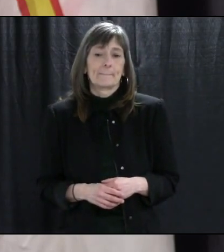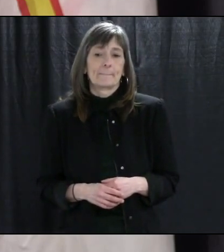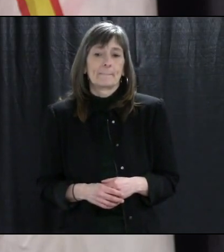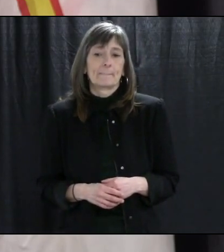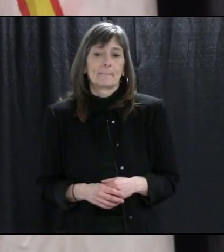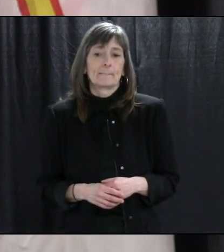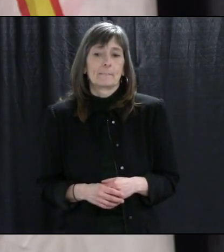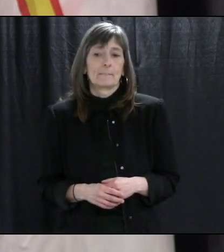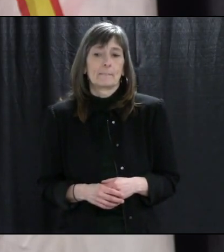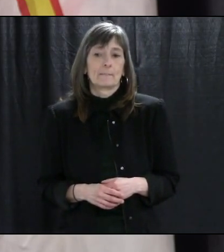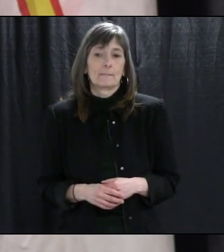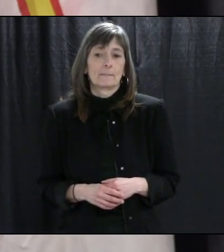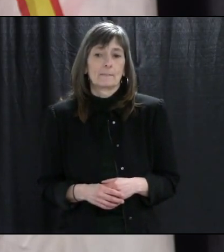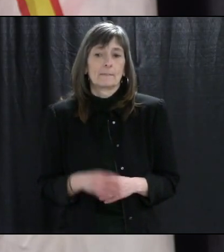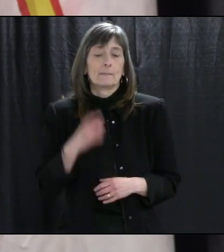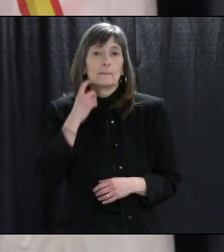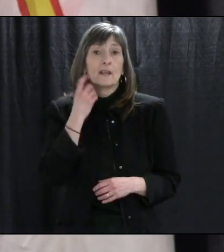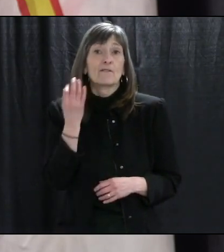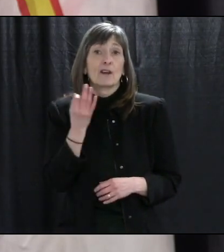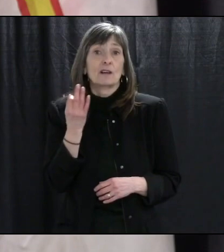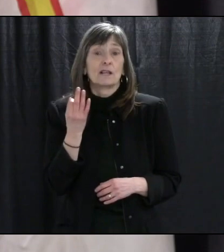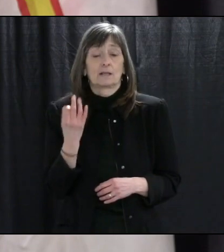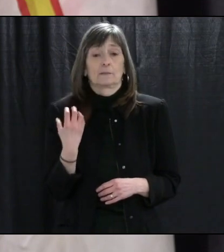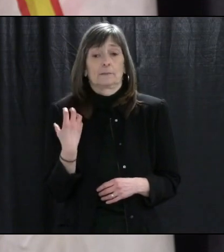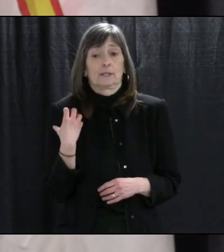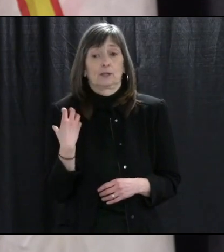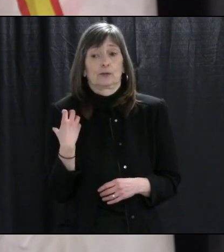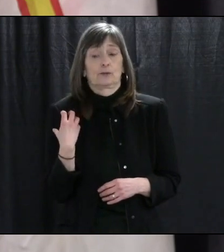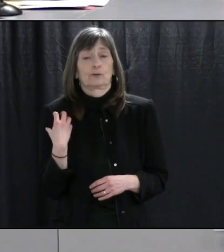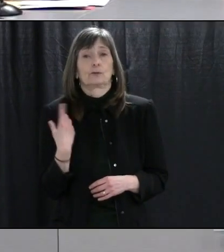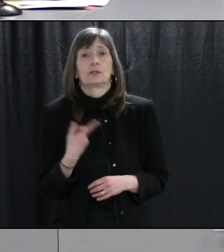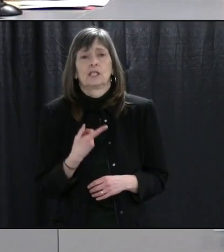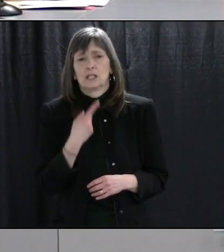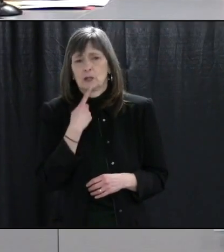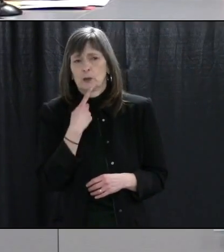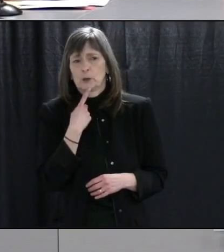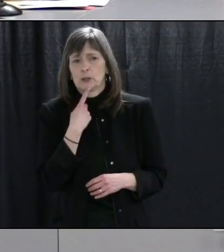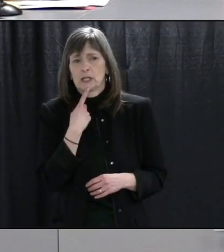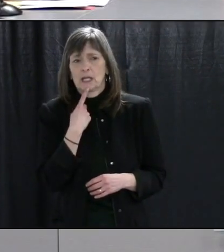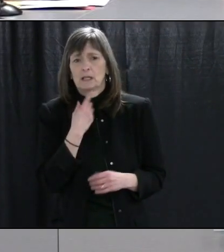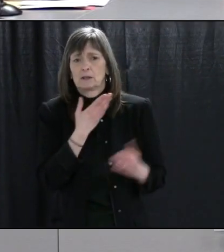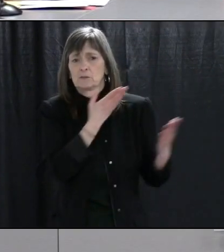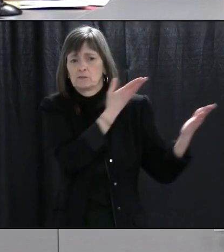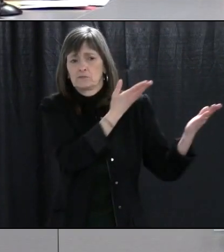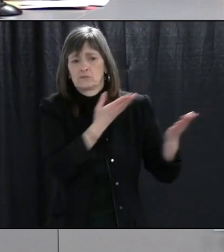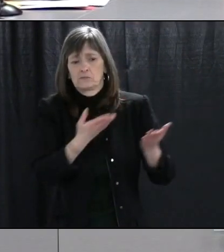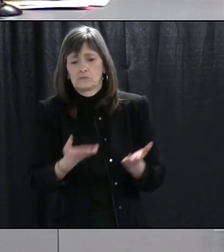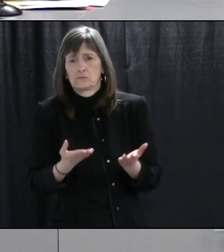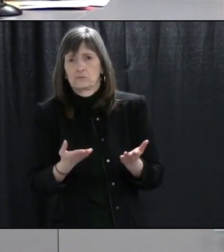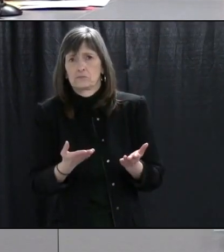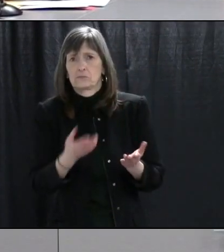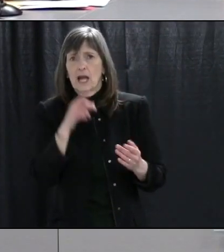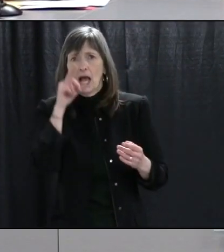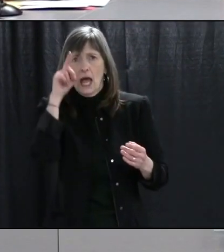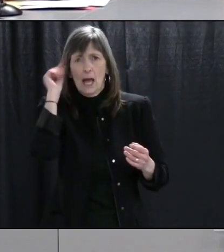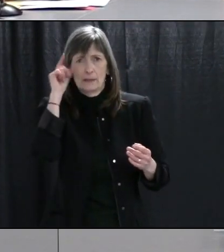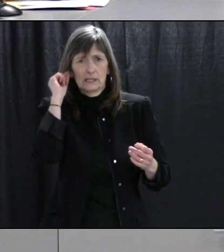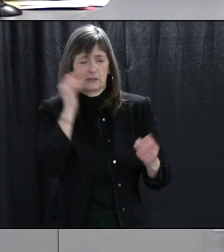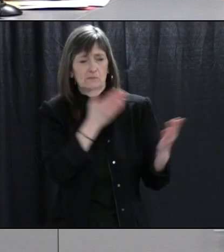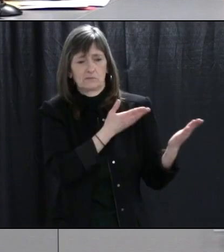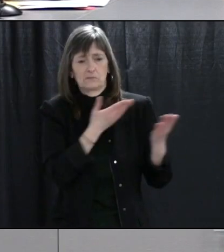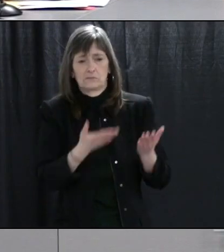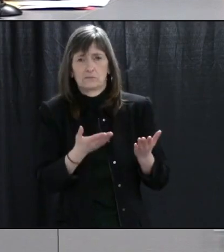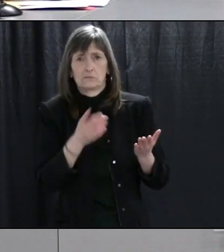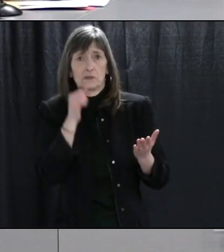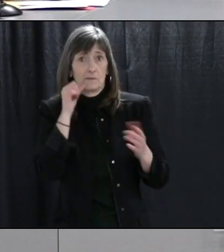Perfect. And on Friday, Minister, you mentioned there was a shipment due in from Hamilton of face masks. And